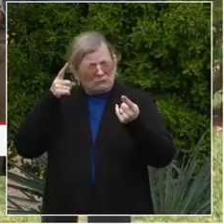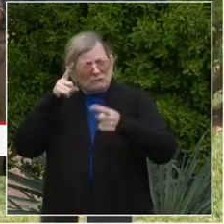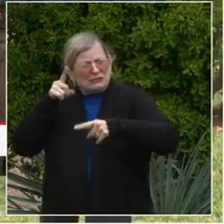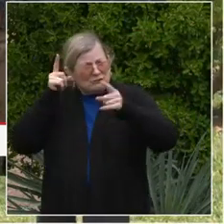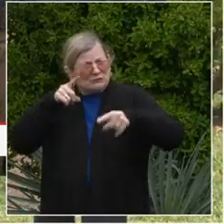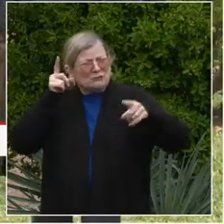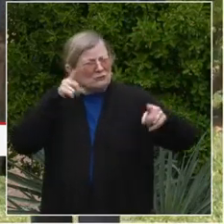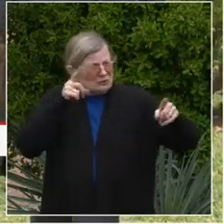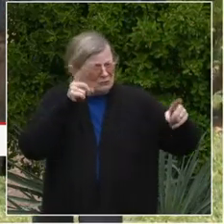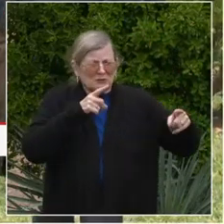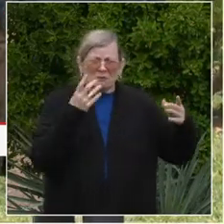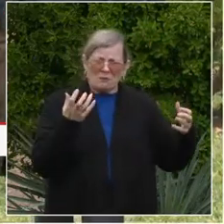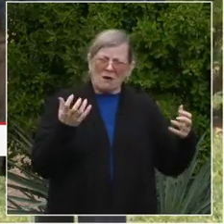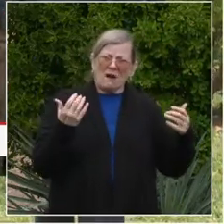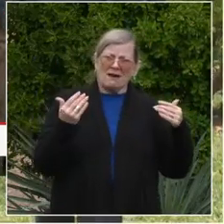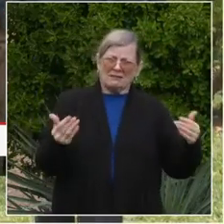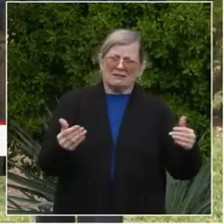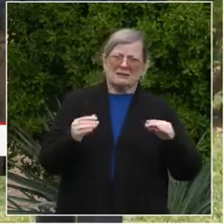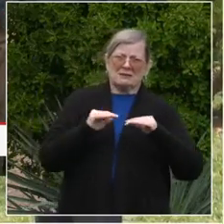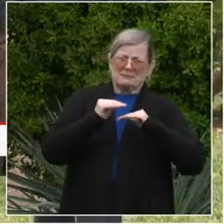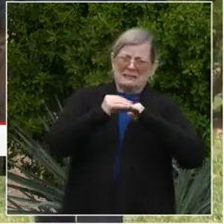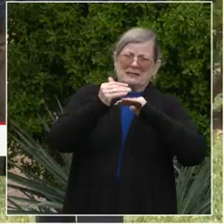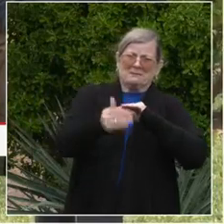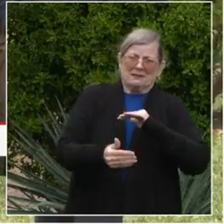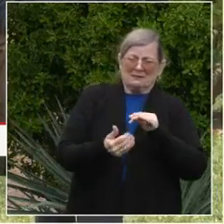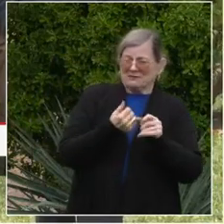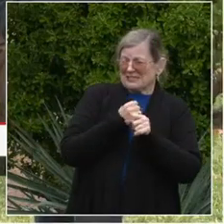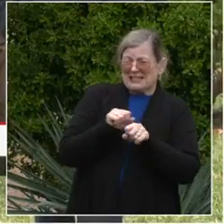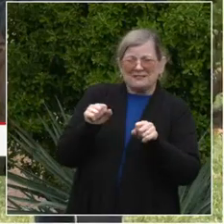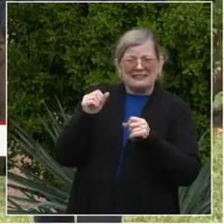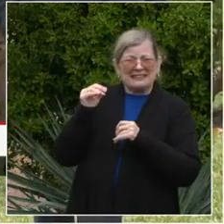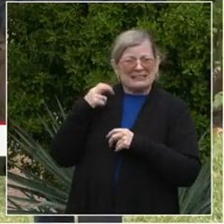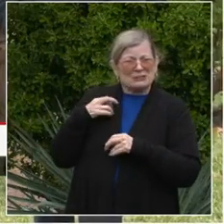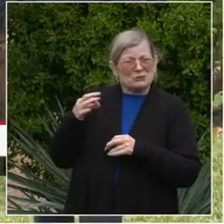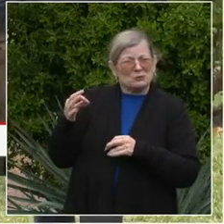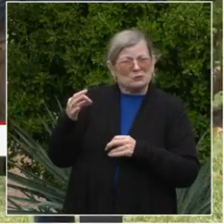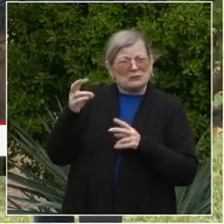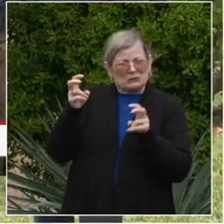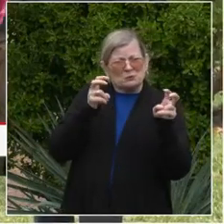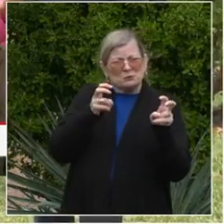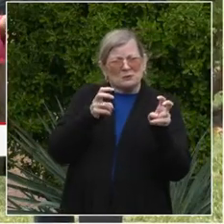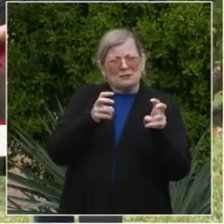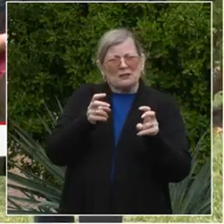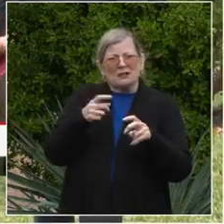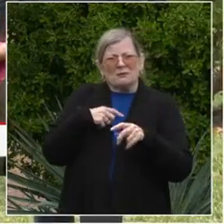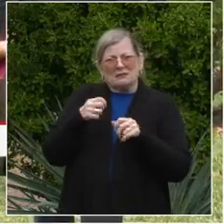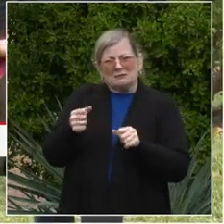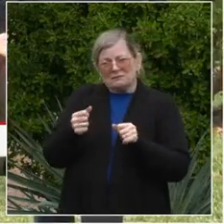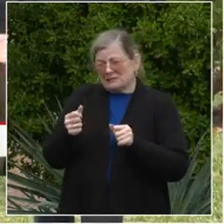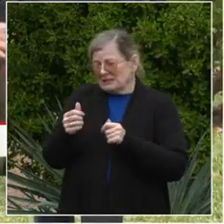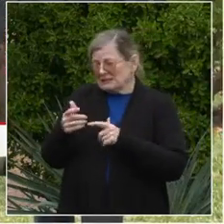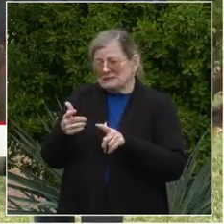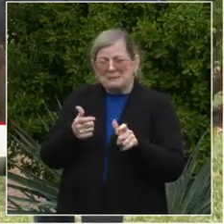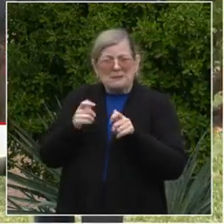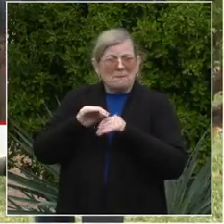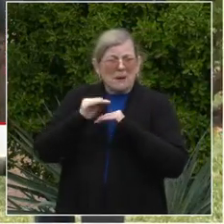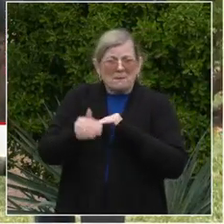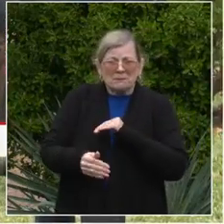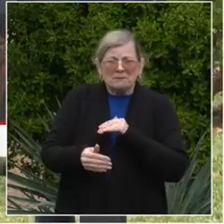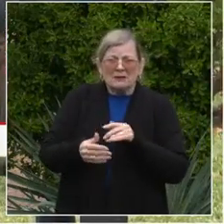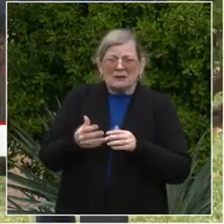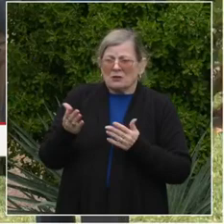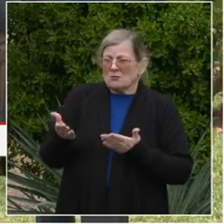we determine that it's a safety issue that will benefit from one of these interventions, it could be speed bumps, they could recommend something else,